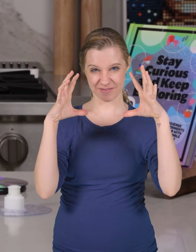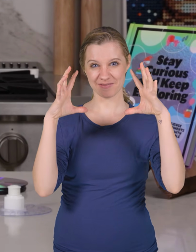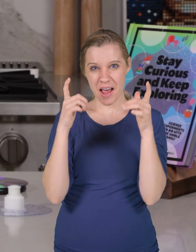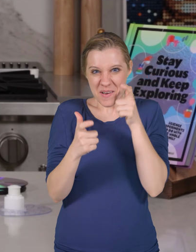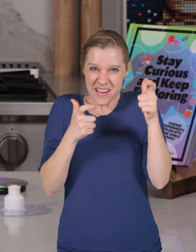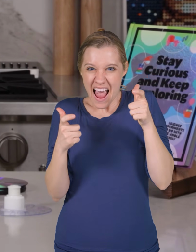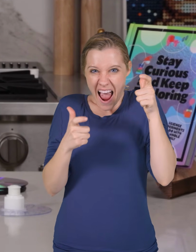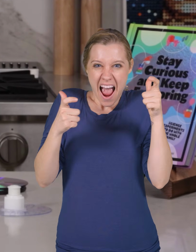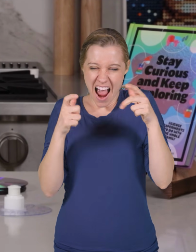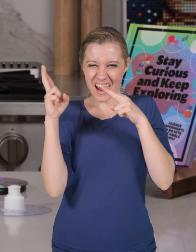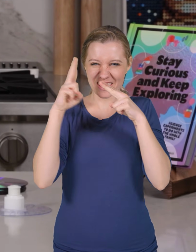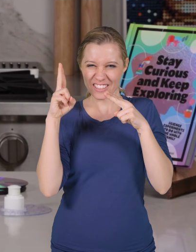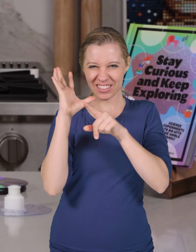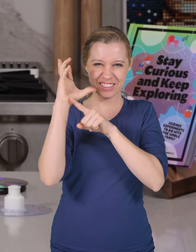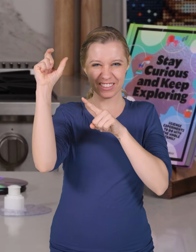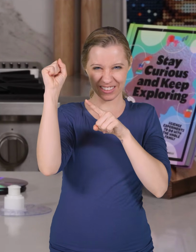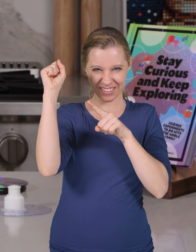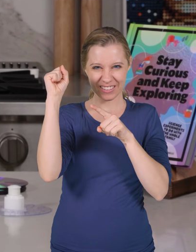The bigger the better,